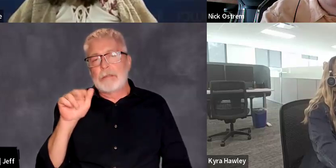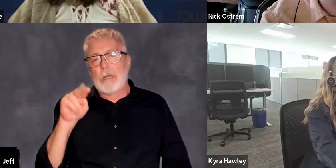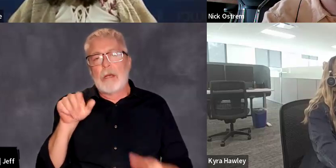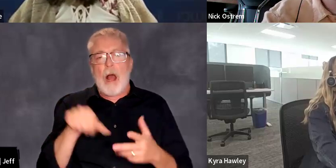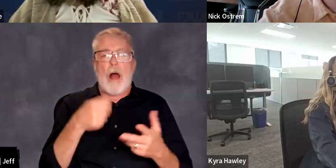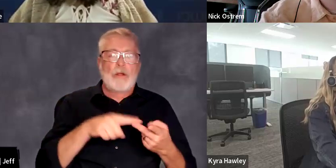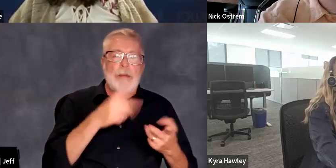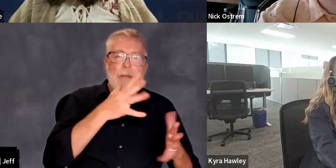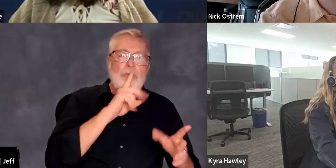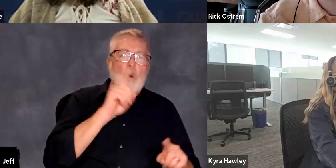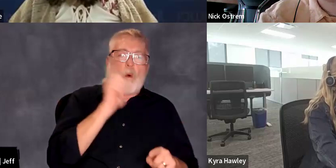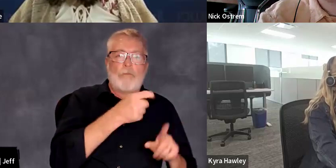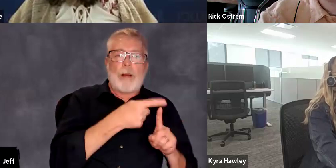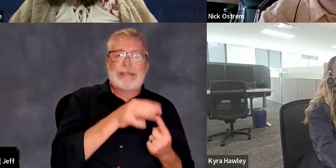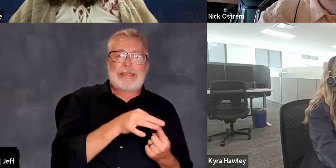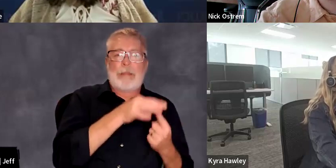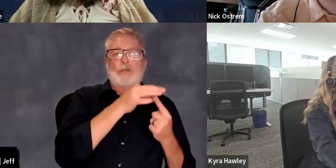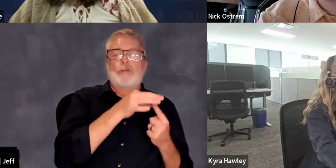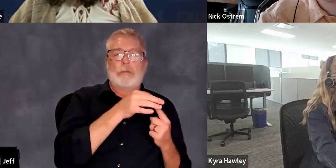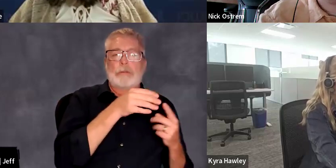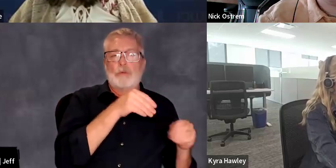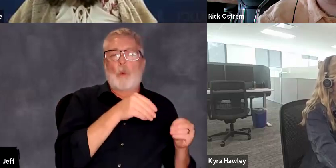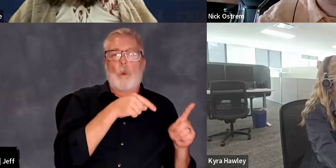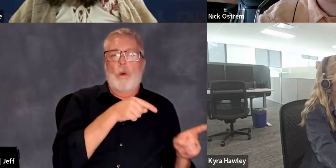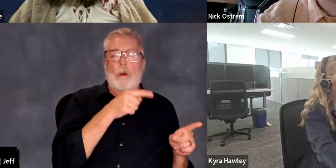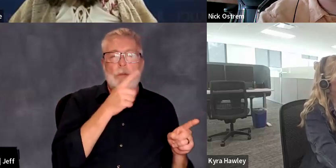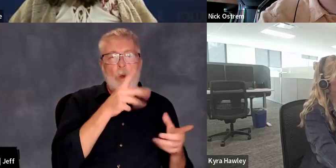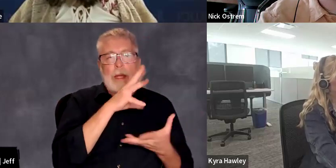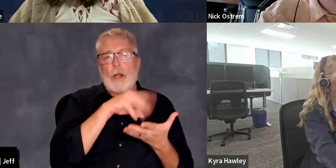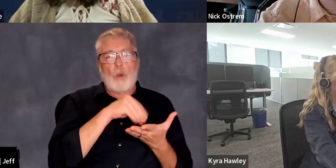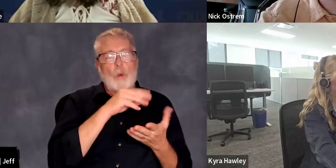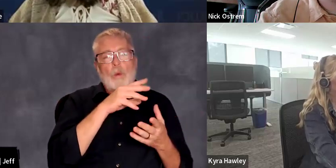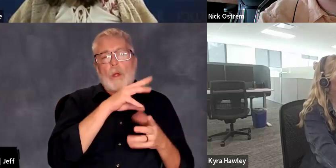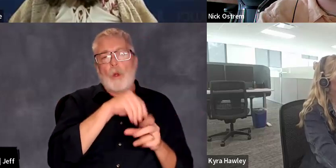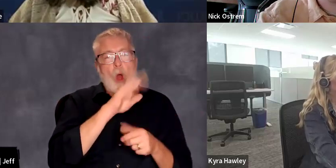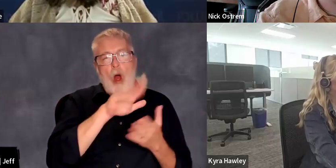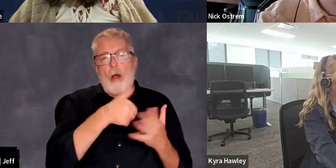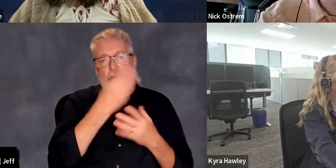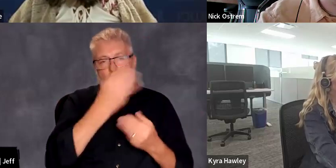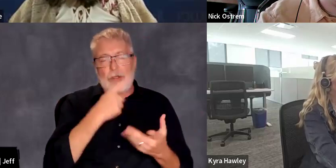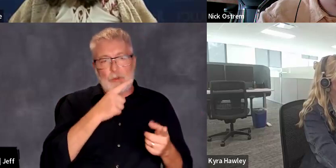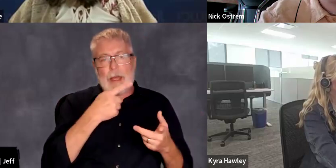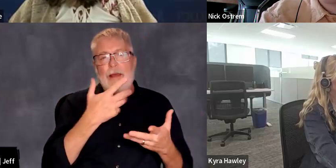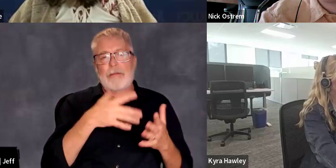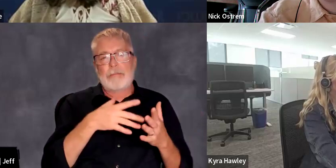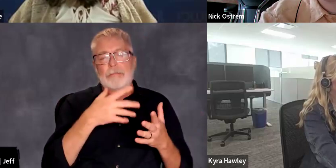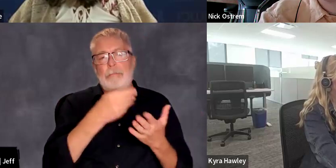specialty supplier. And so you want to make sure that you include all the information so you can get replacements easier and